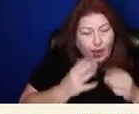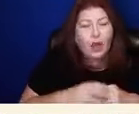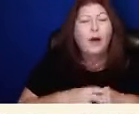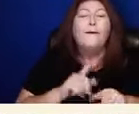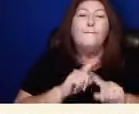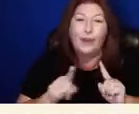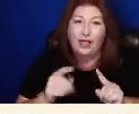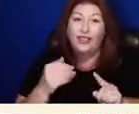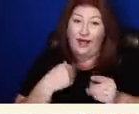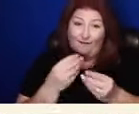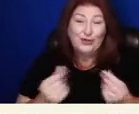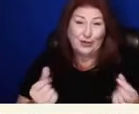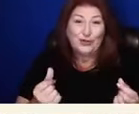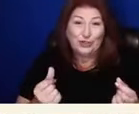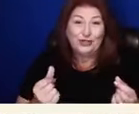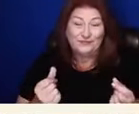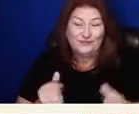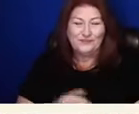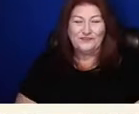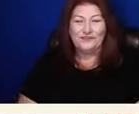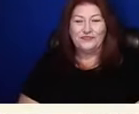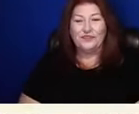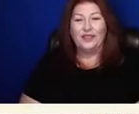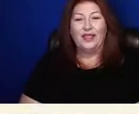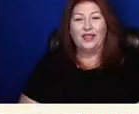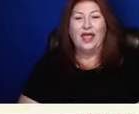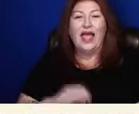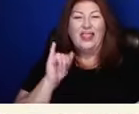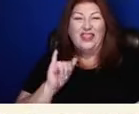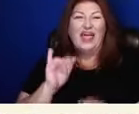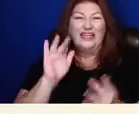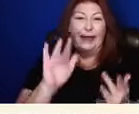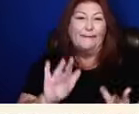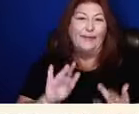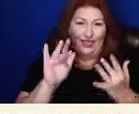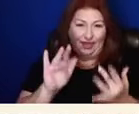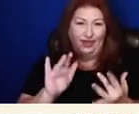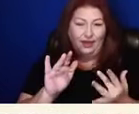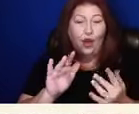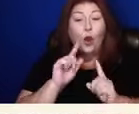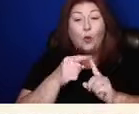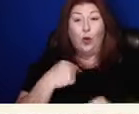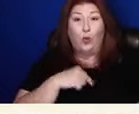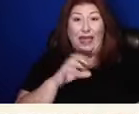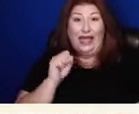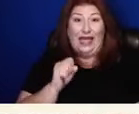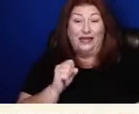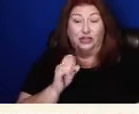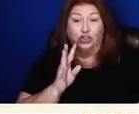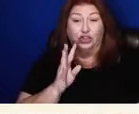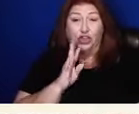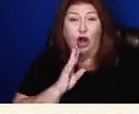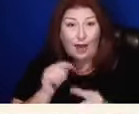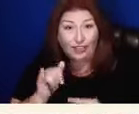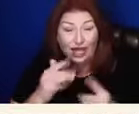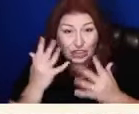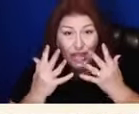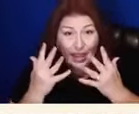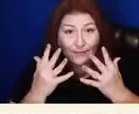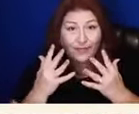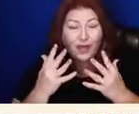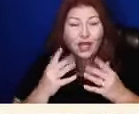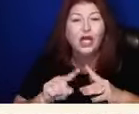a solution to shame, and that is empathy. So when we can speak shame out loud, it starts to